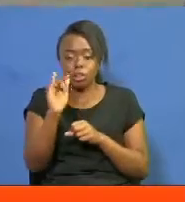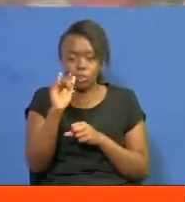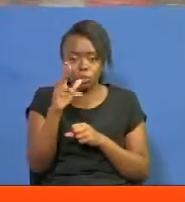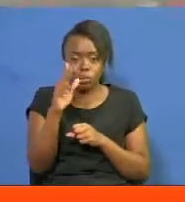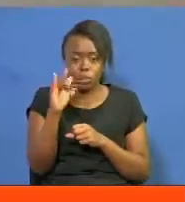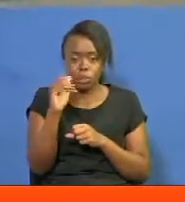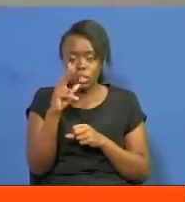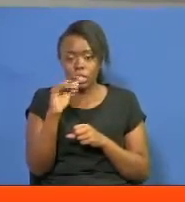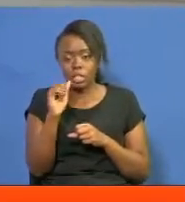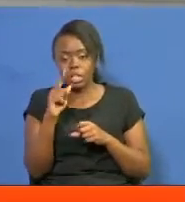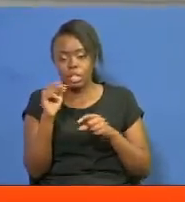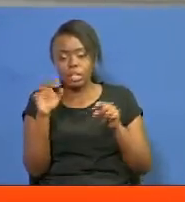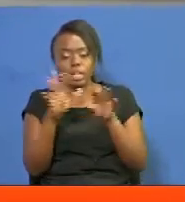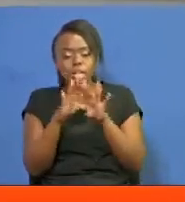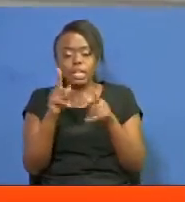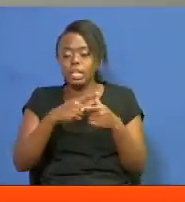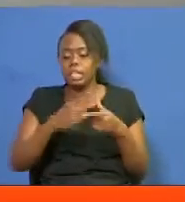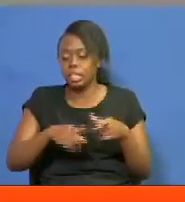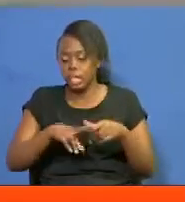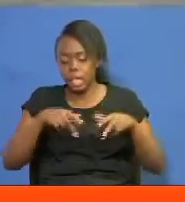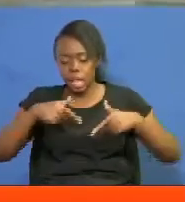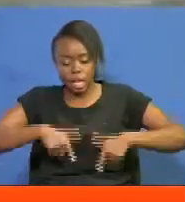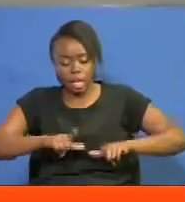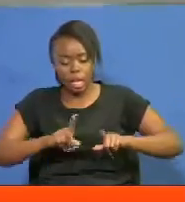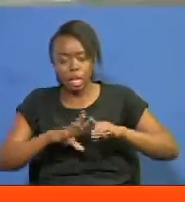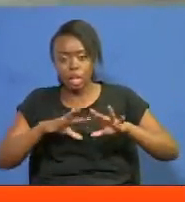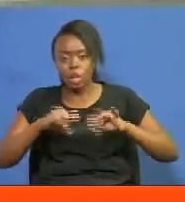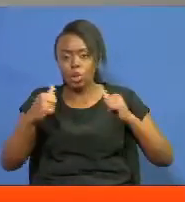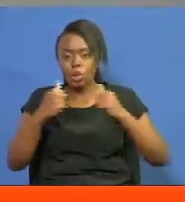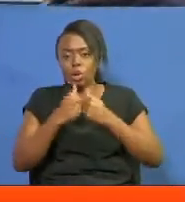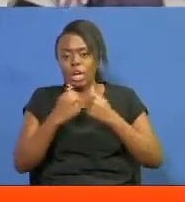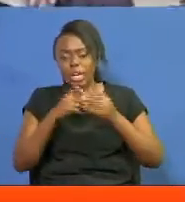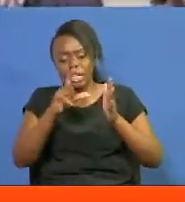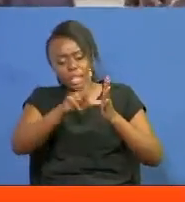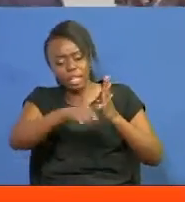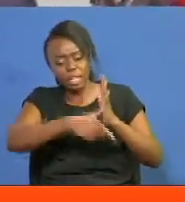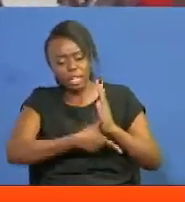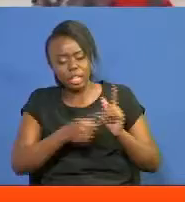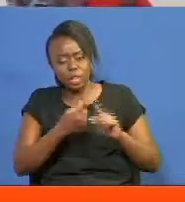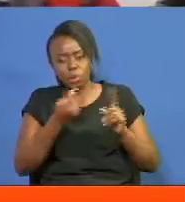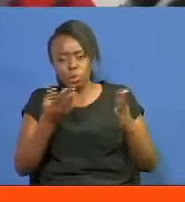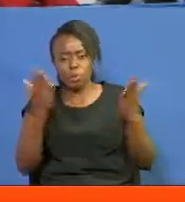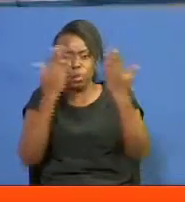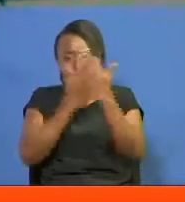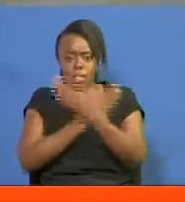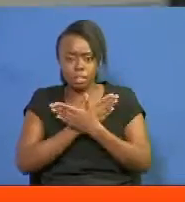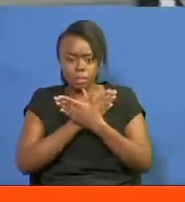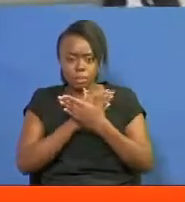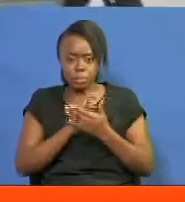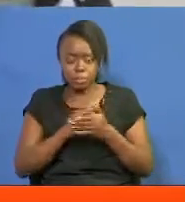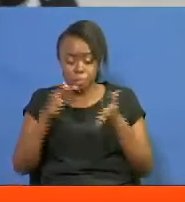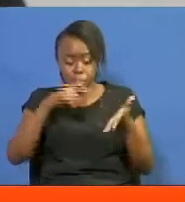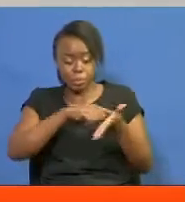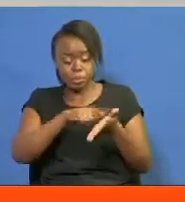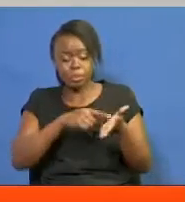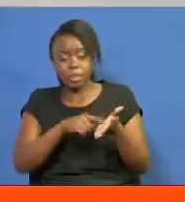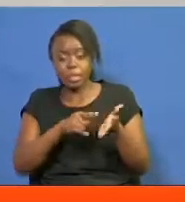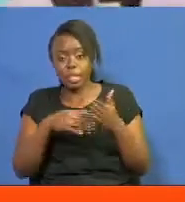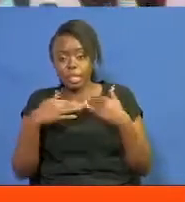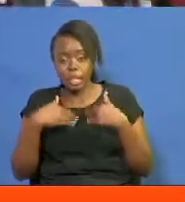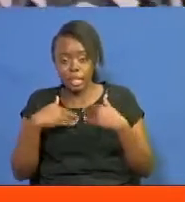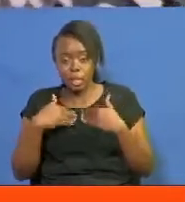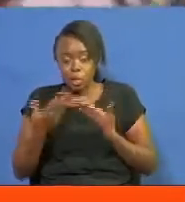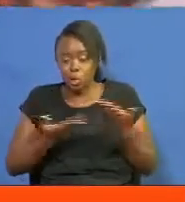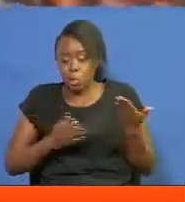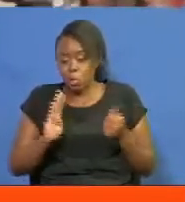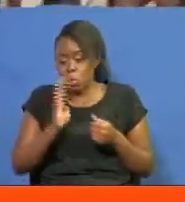When the tides rise at the lake, pupils are forced to stay late into the night. This has occasioned